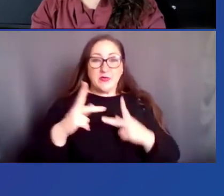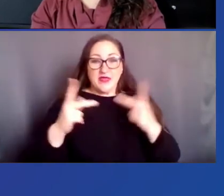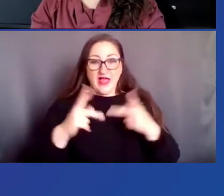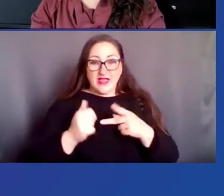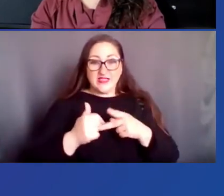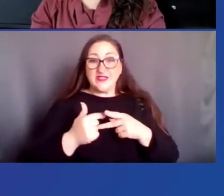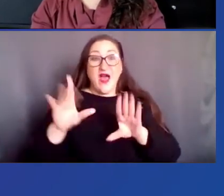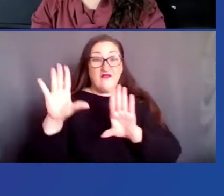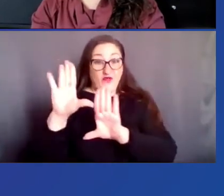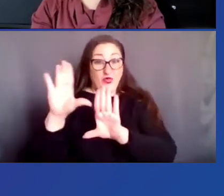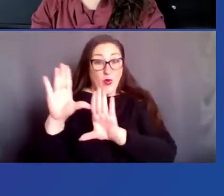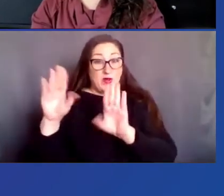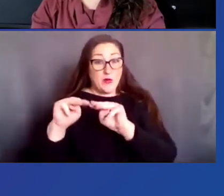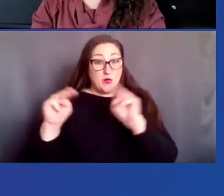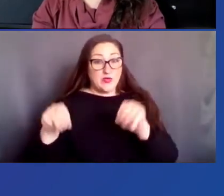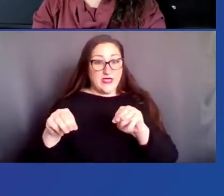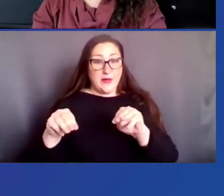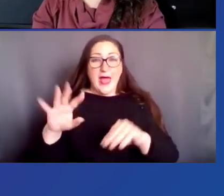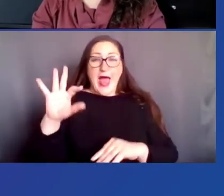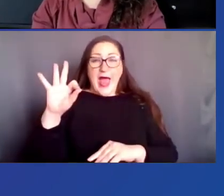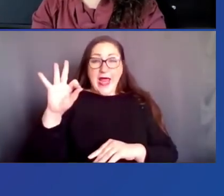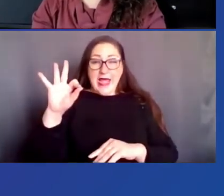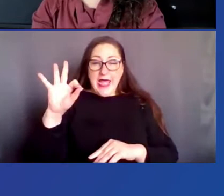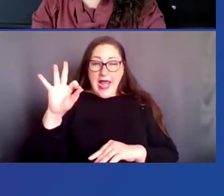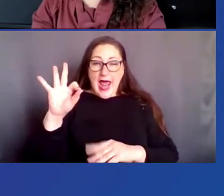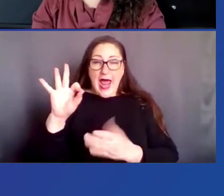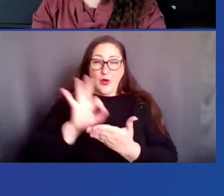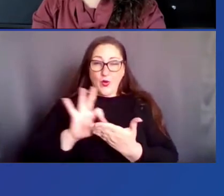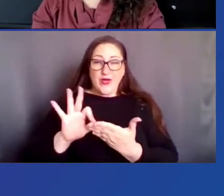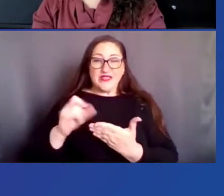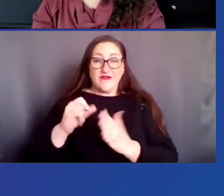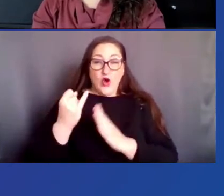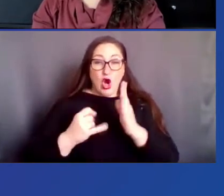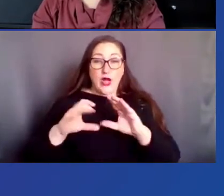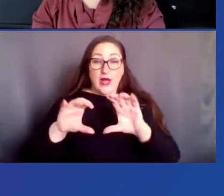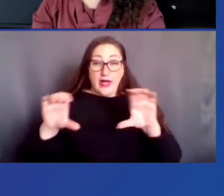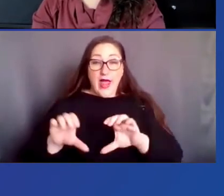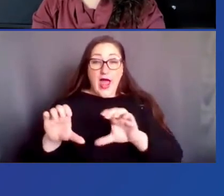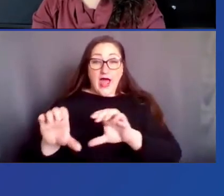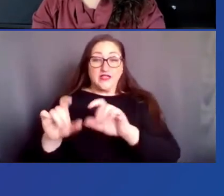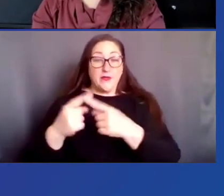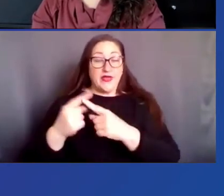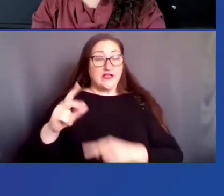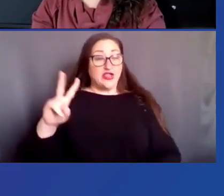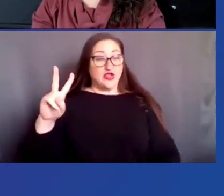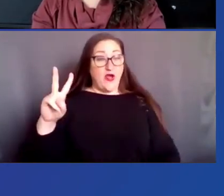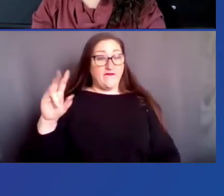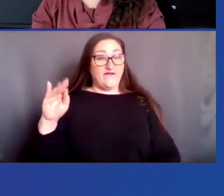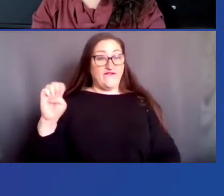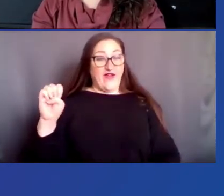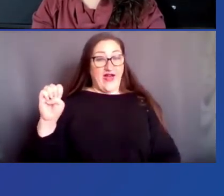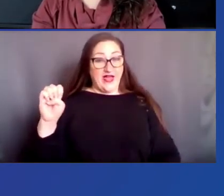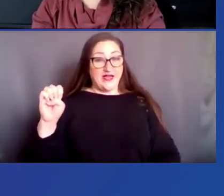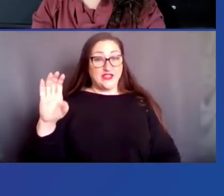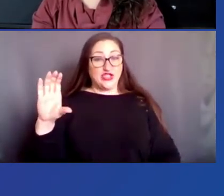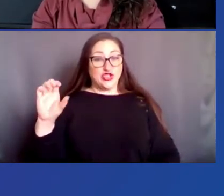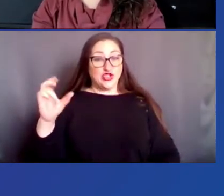of consistent art and action against the Whitney Museum because their vice chairman was a weapons